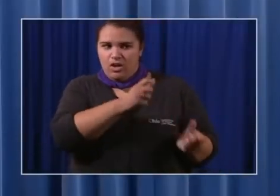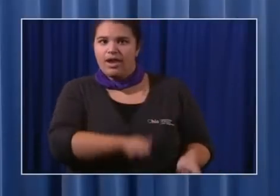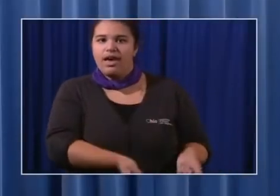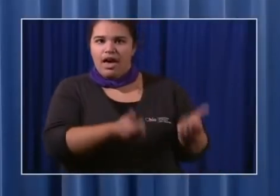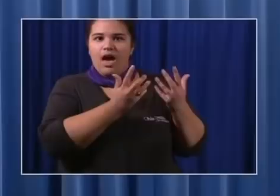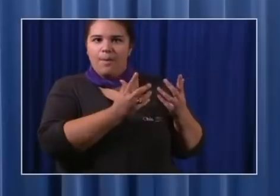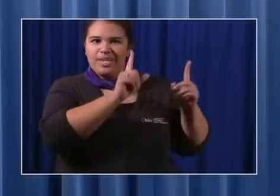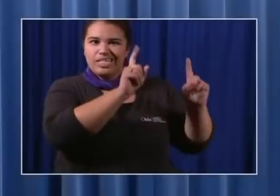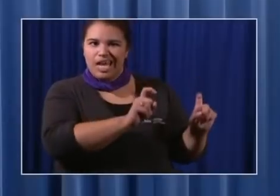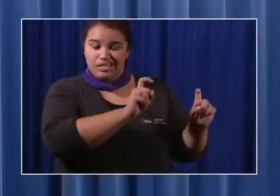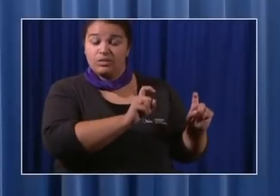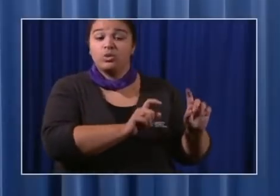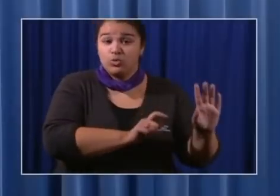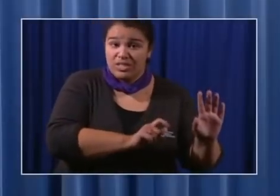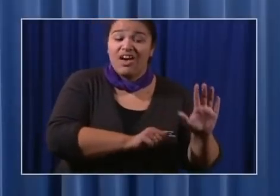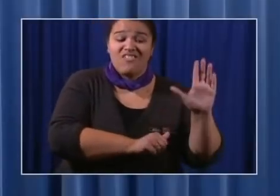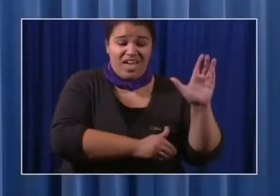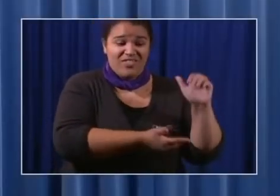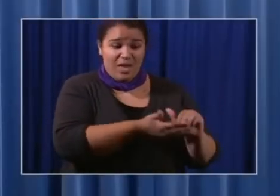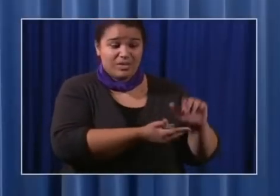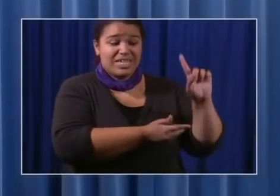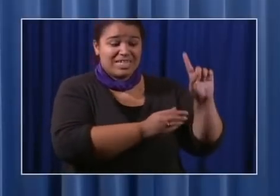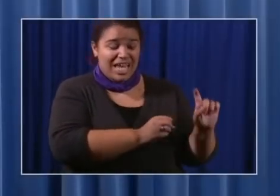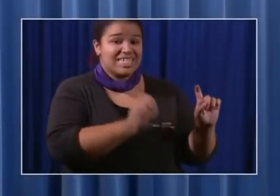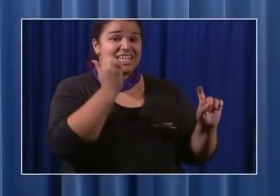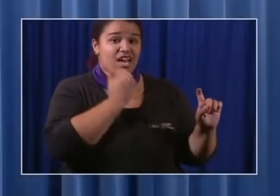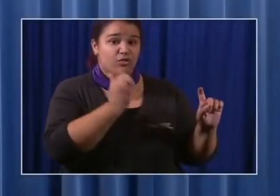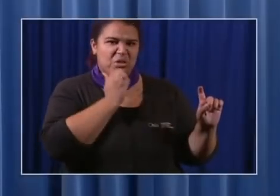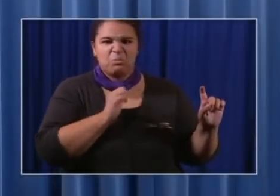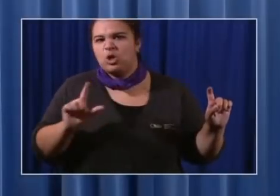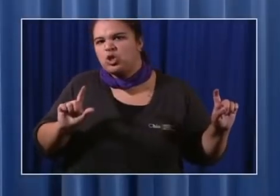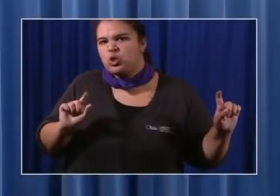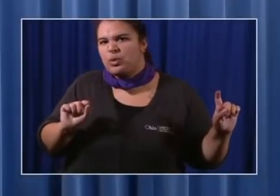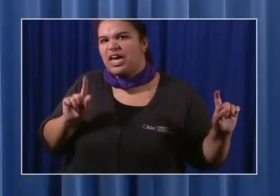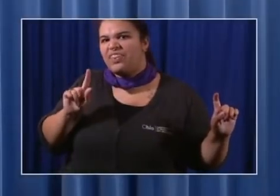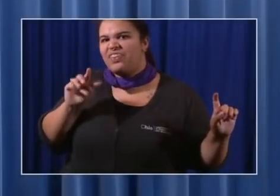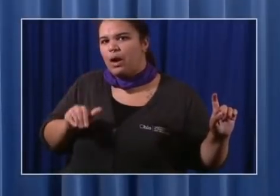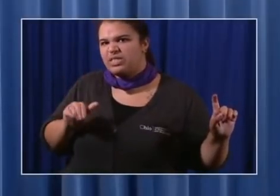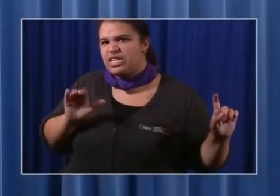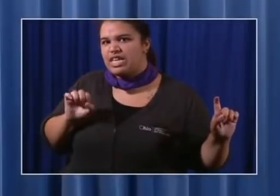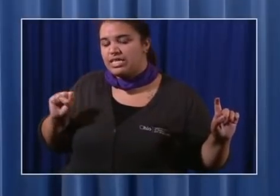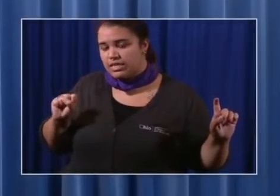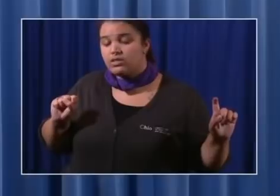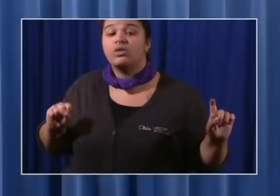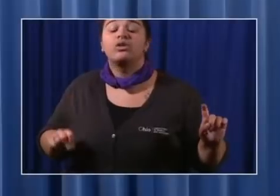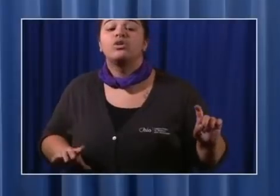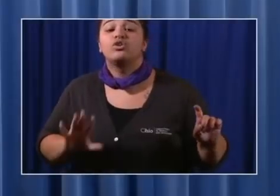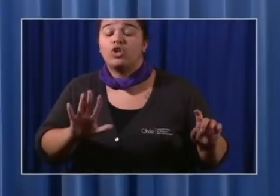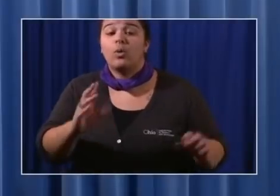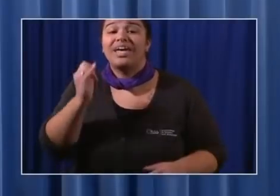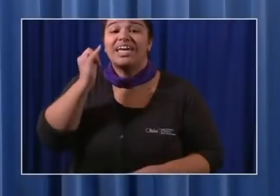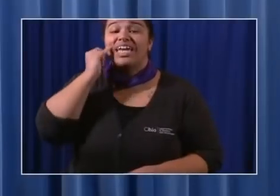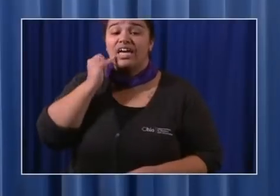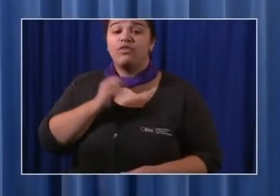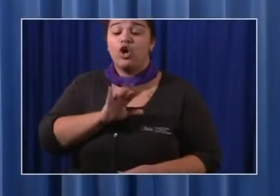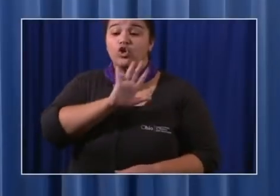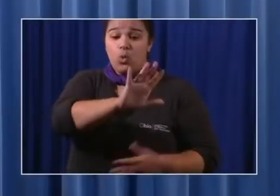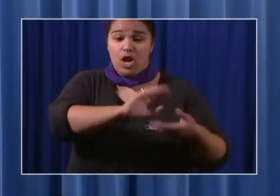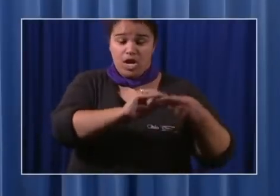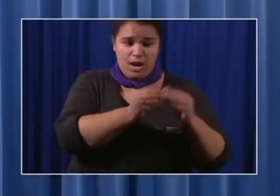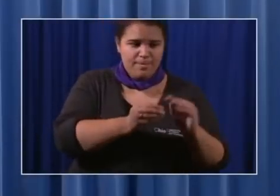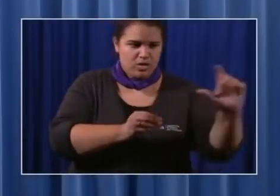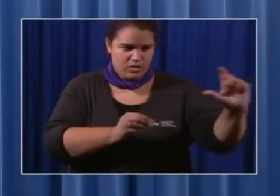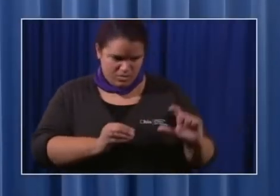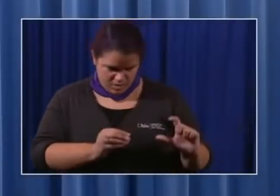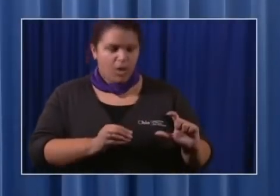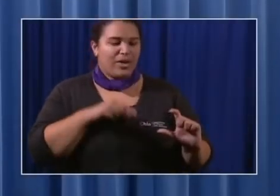a day and about 20,000 cases. Governor, if 800,000 Ohioans, or even to use your number of 240,000, have already